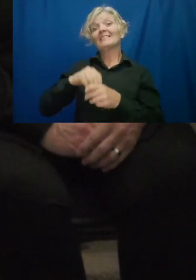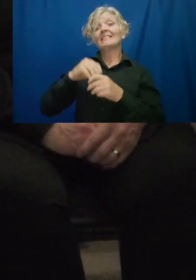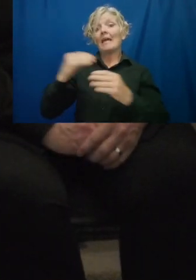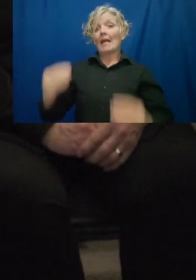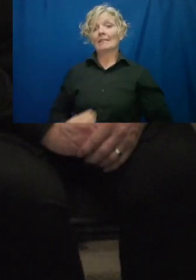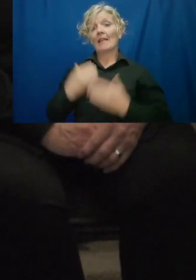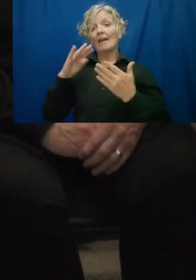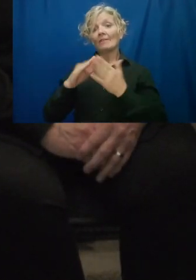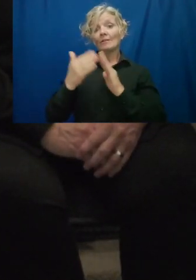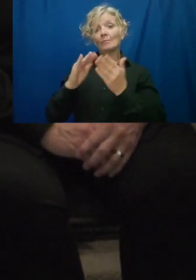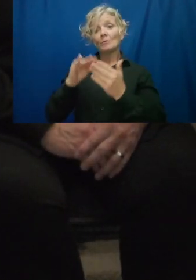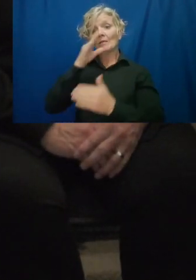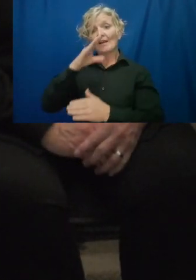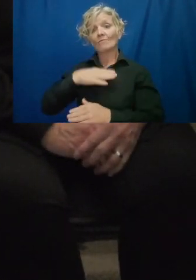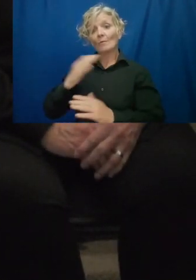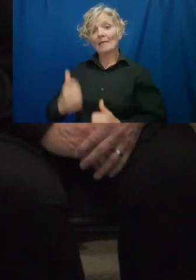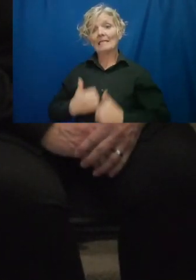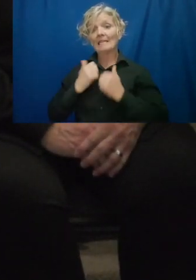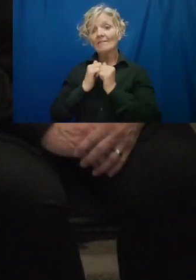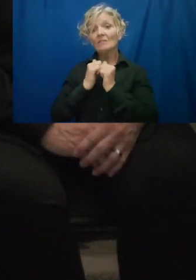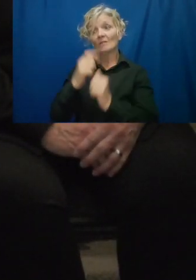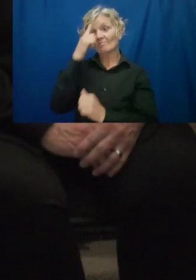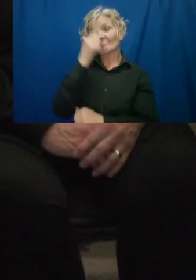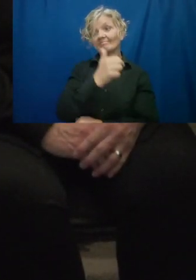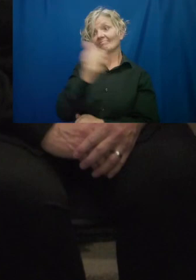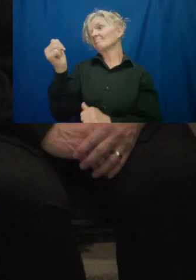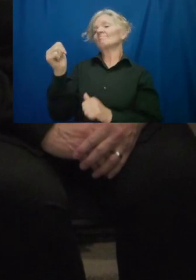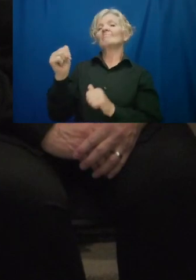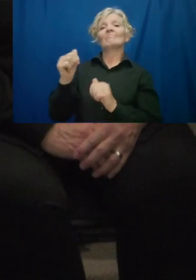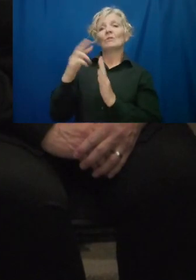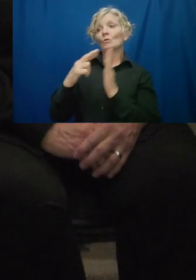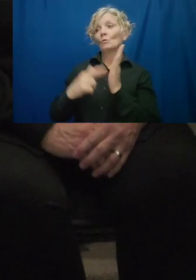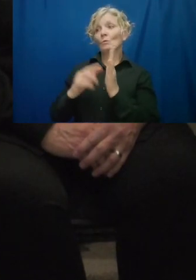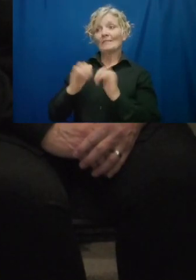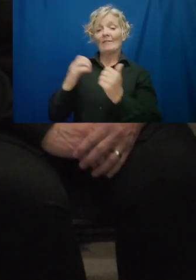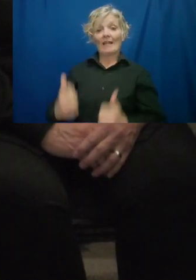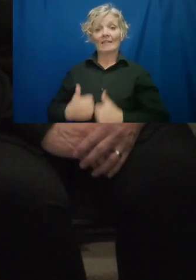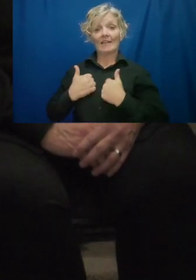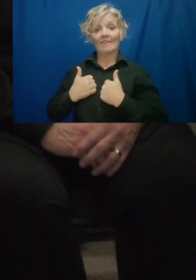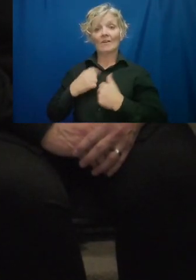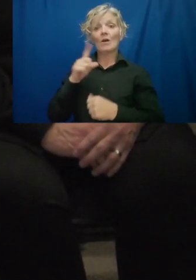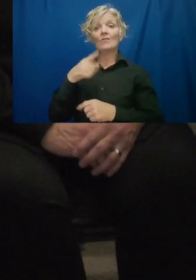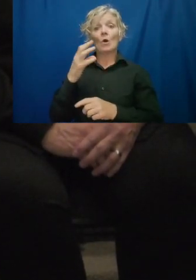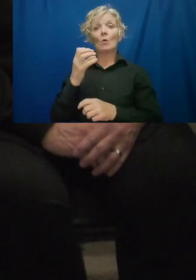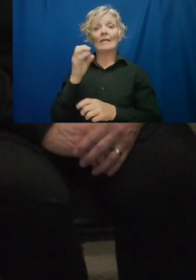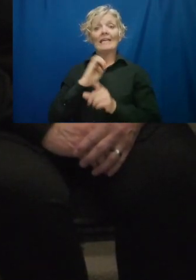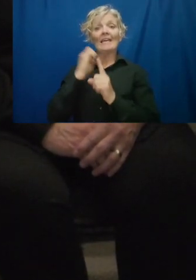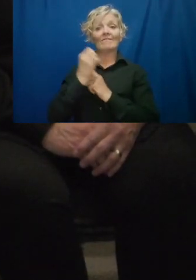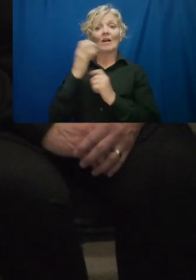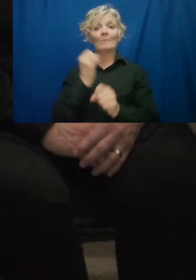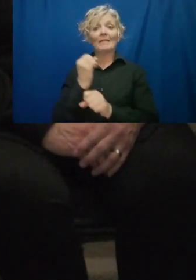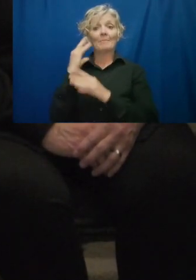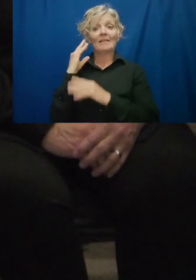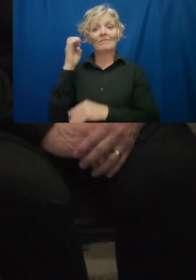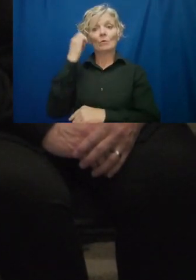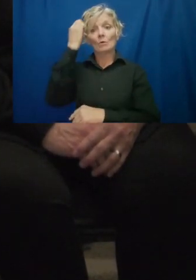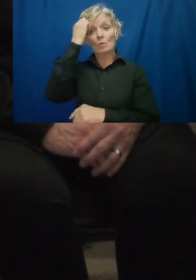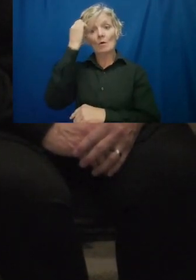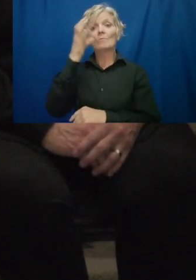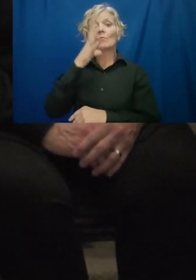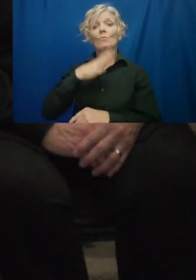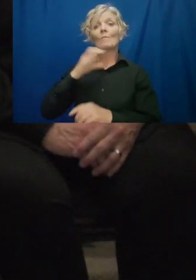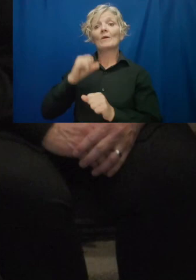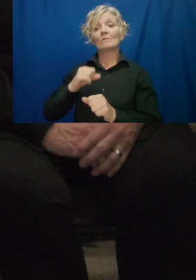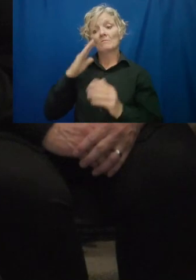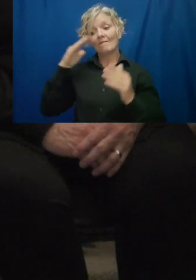girls, was in fact a lively community of women living together on their own terms, and the only environment in medieval